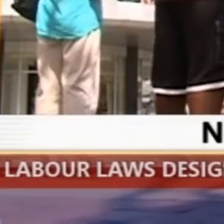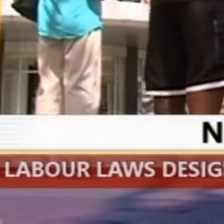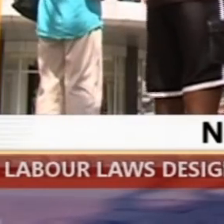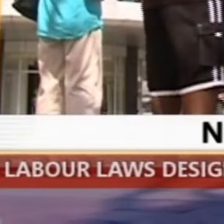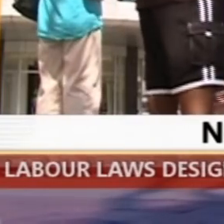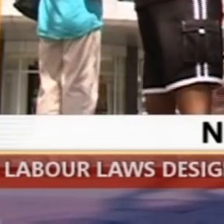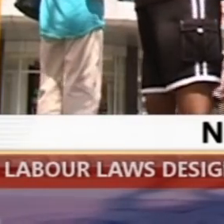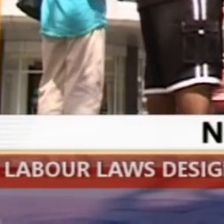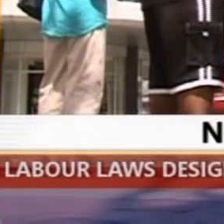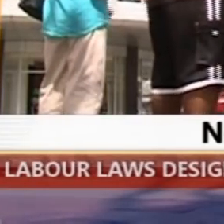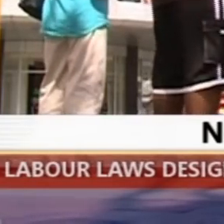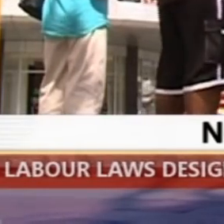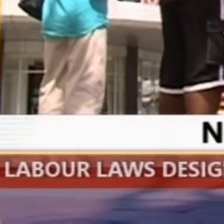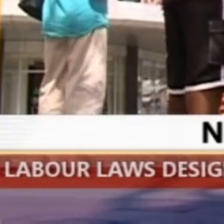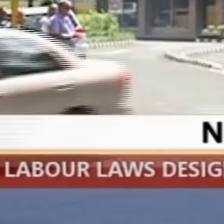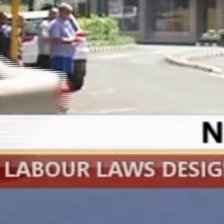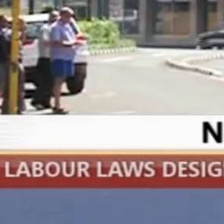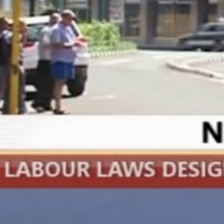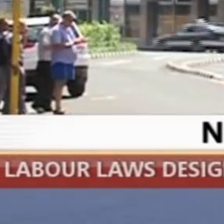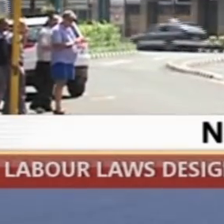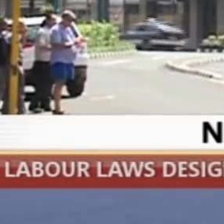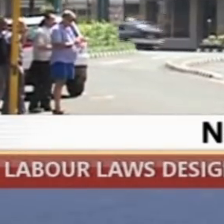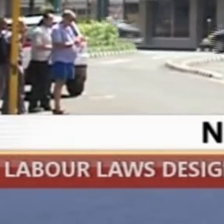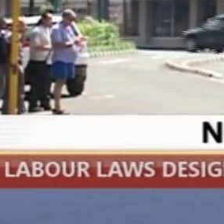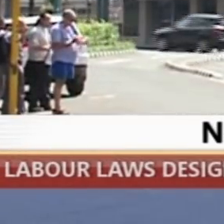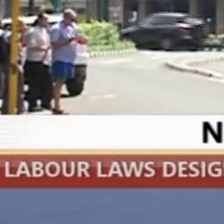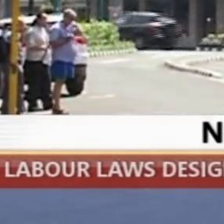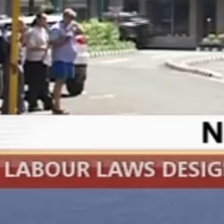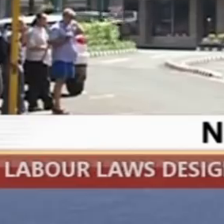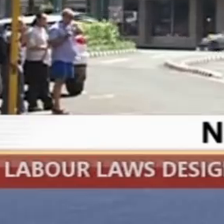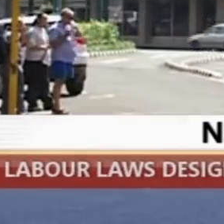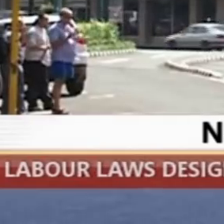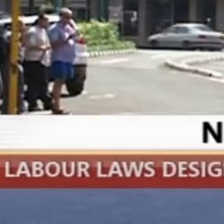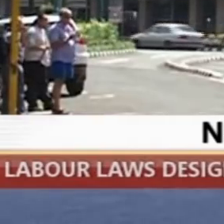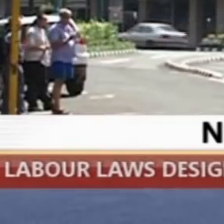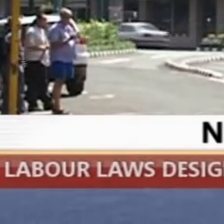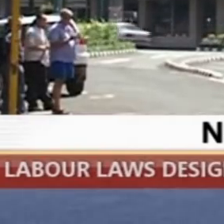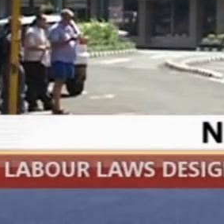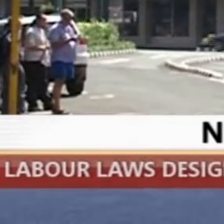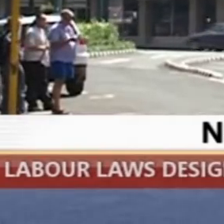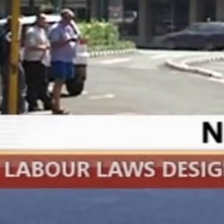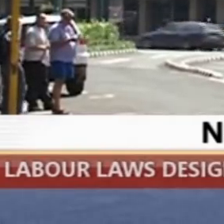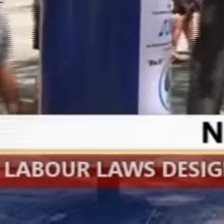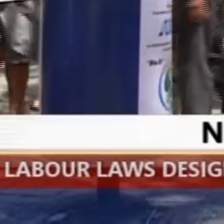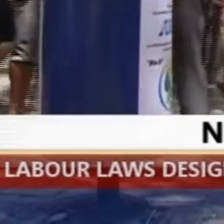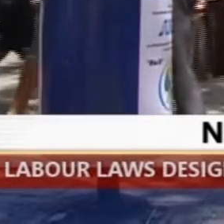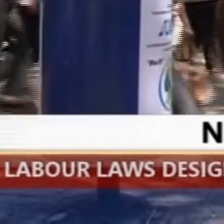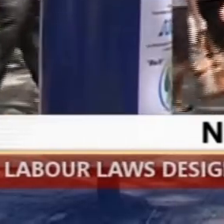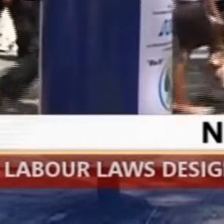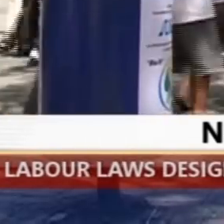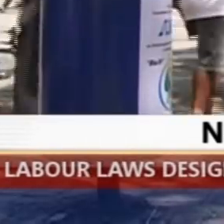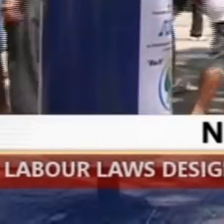Employment Relations Act, industrial action has been drastically reduced. Usamate says the progressive legislation includes 30